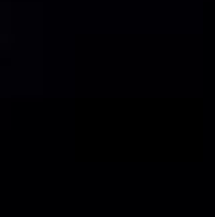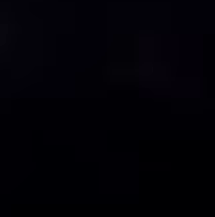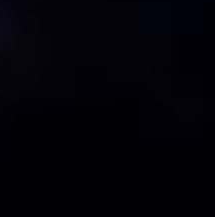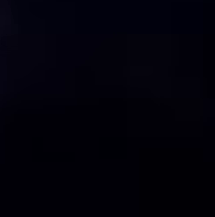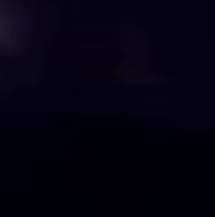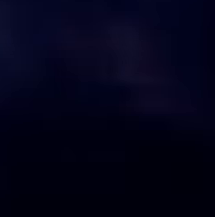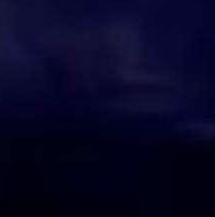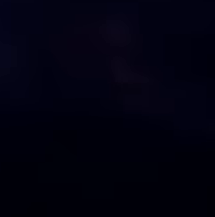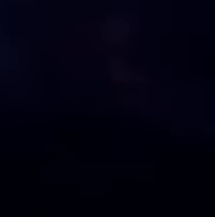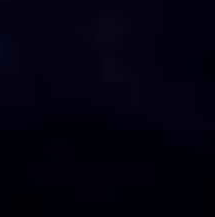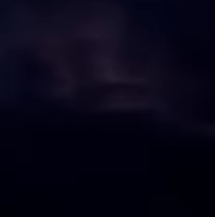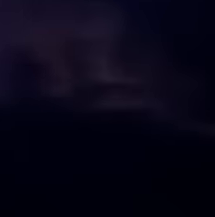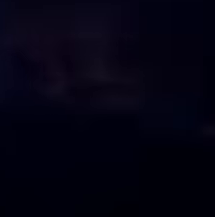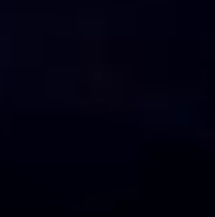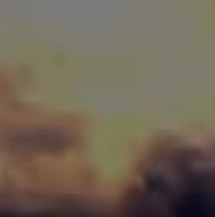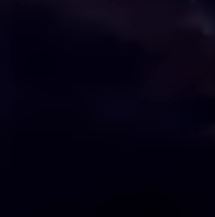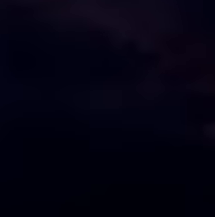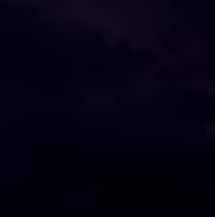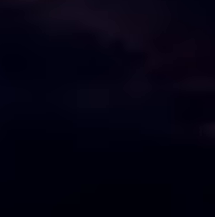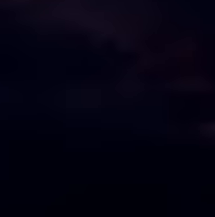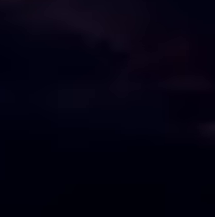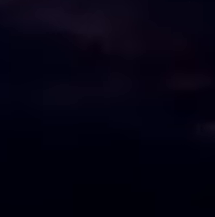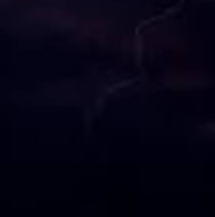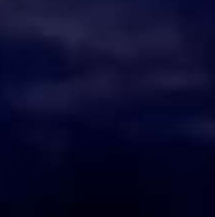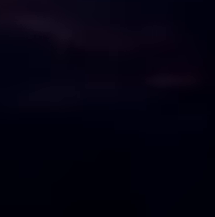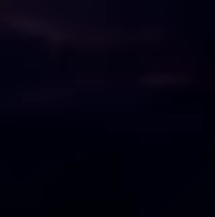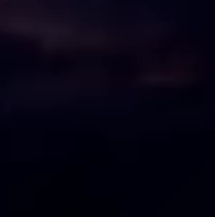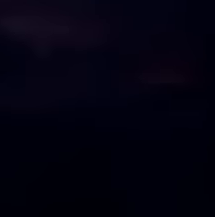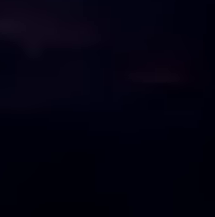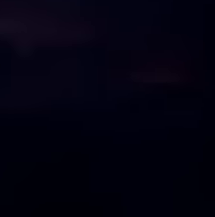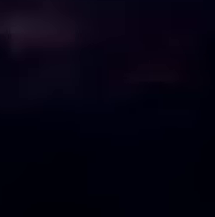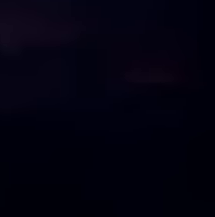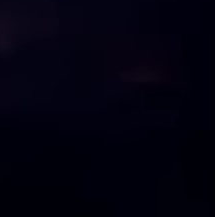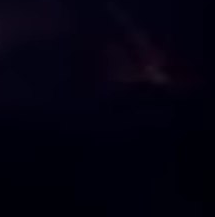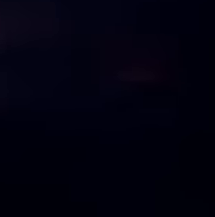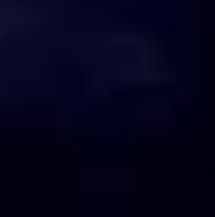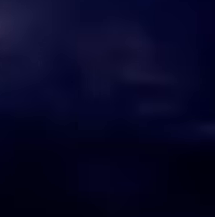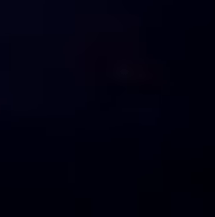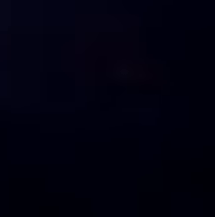Reporter Varanen Tora Apakshapati Vartakaranaya.